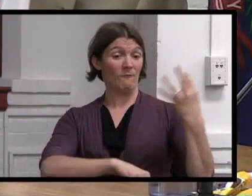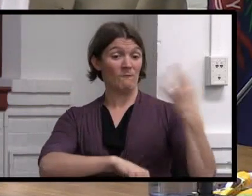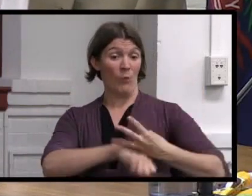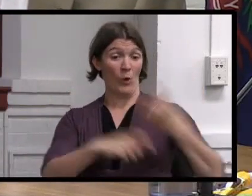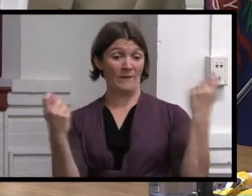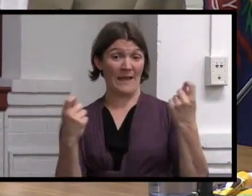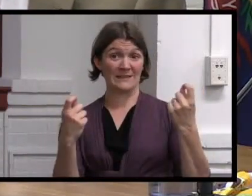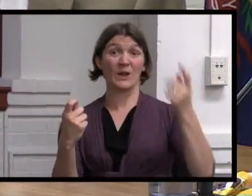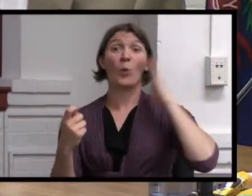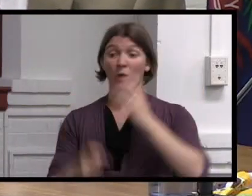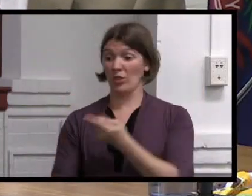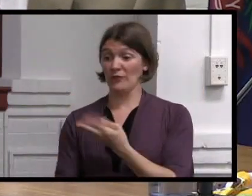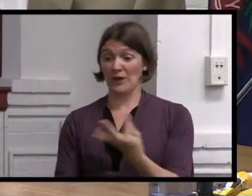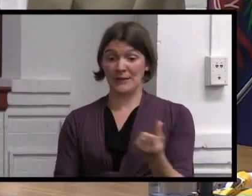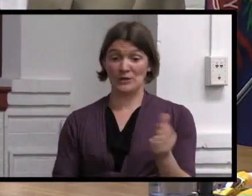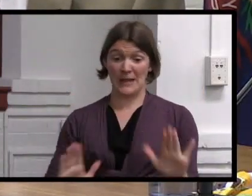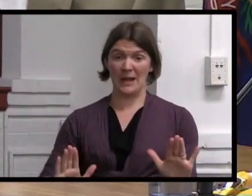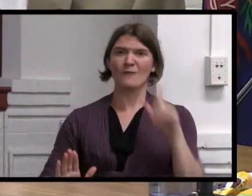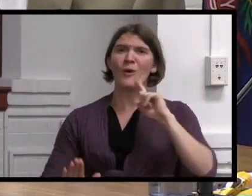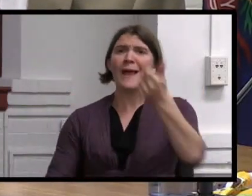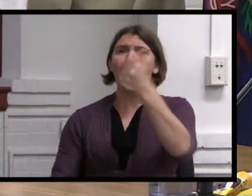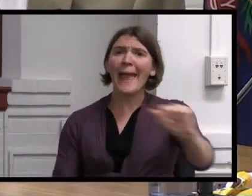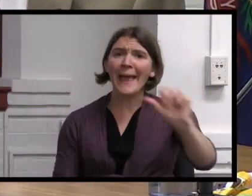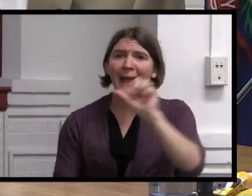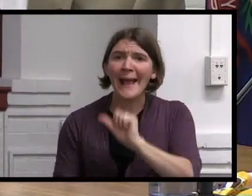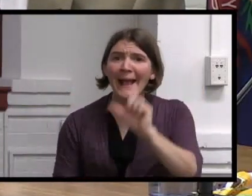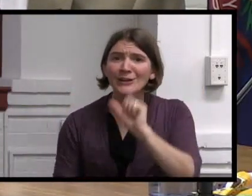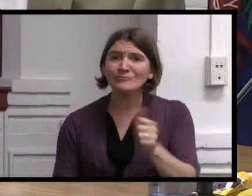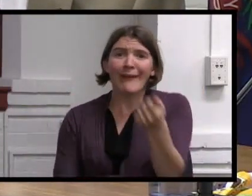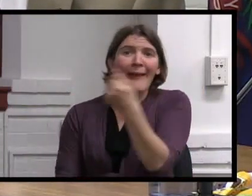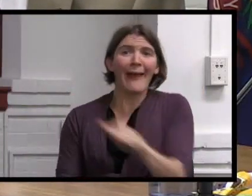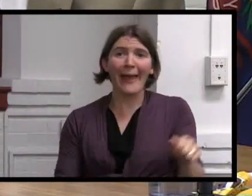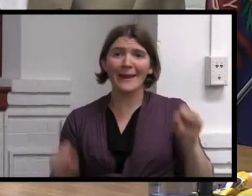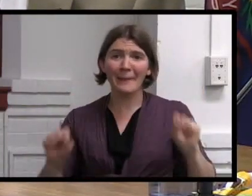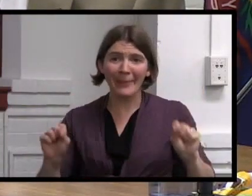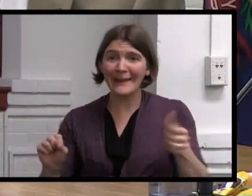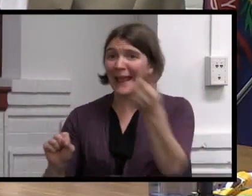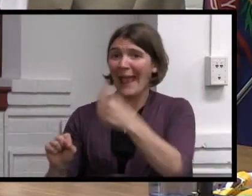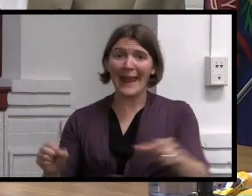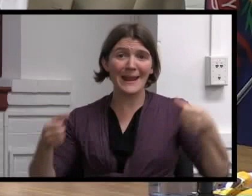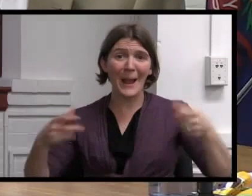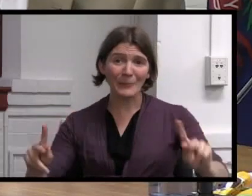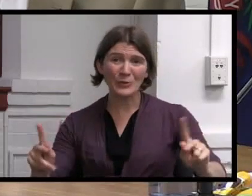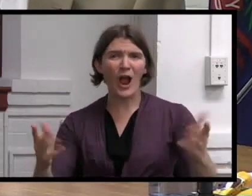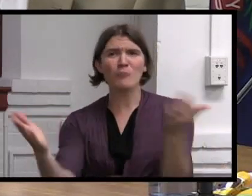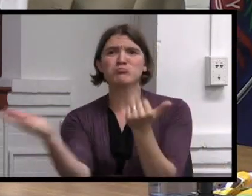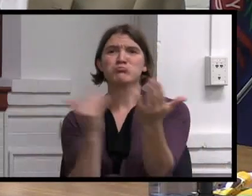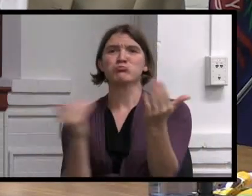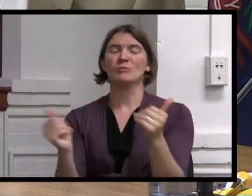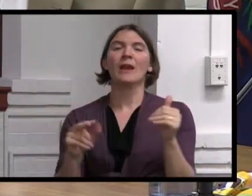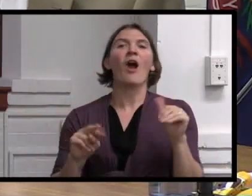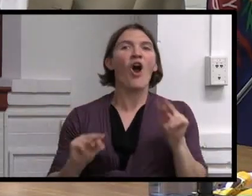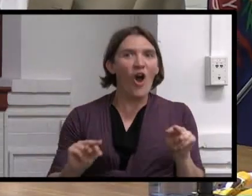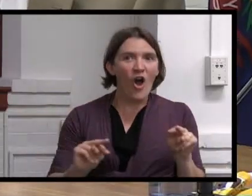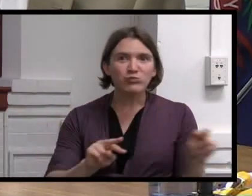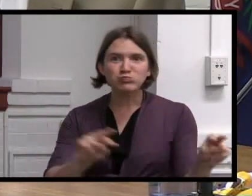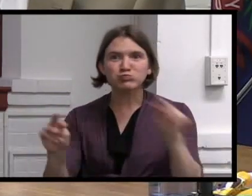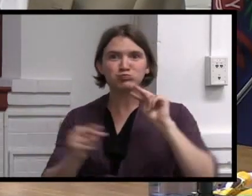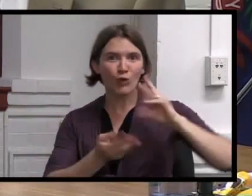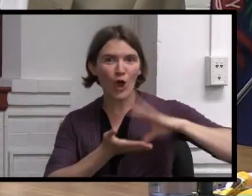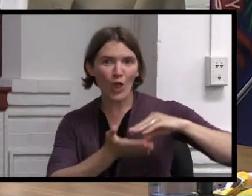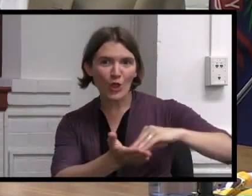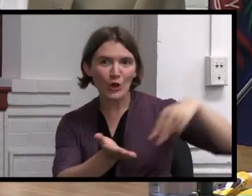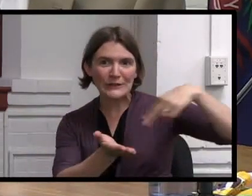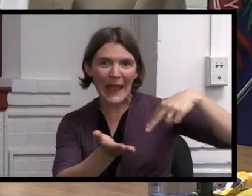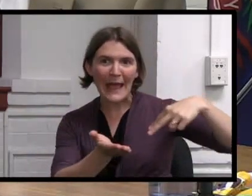festival serves all ages and offers a unique format in dance education